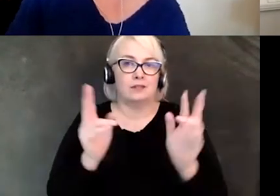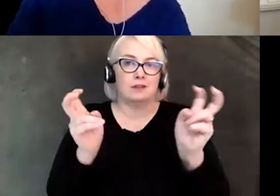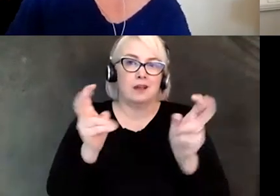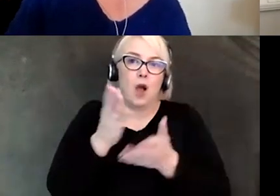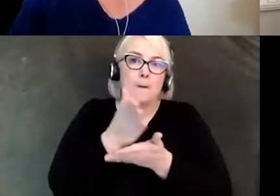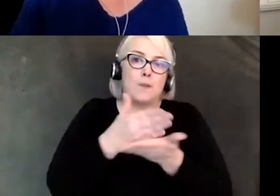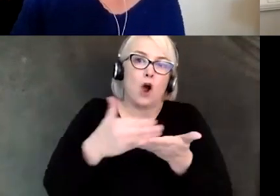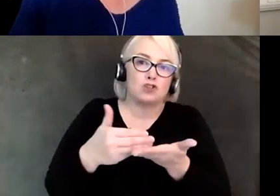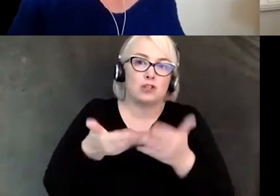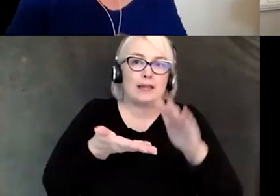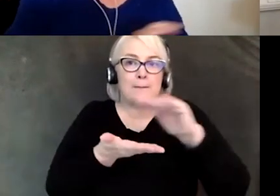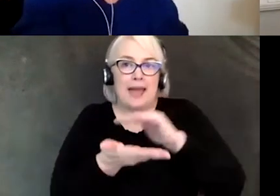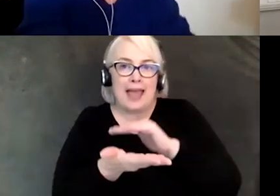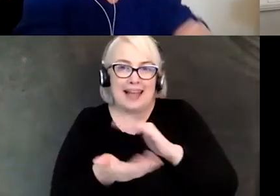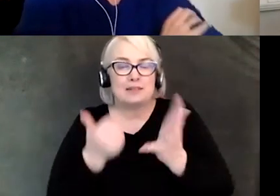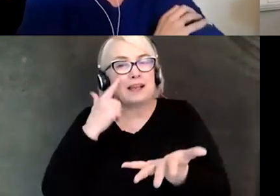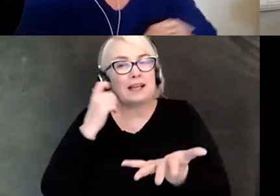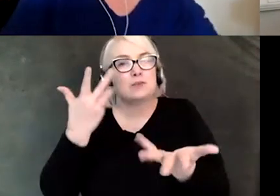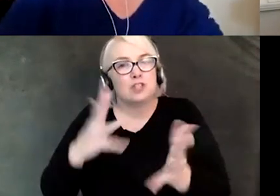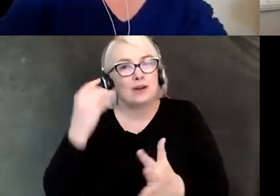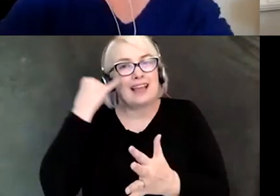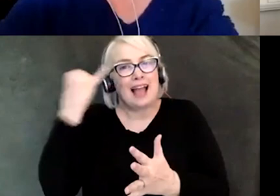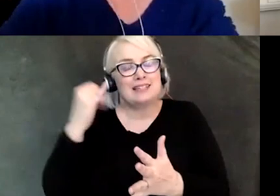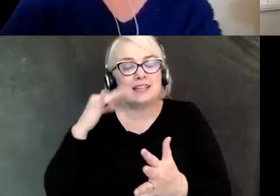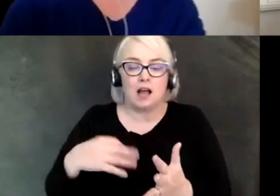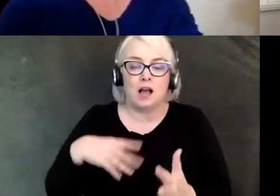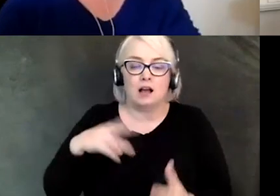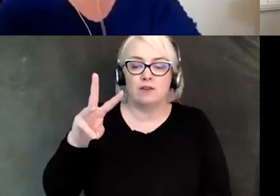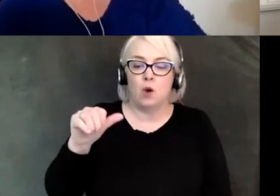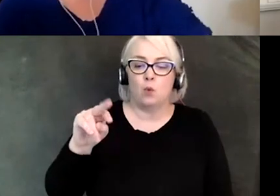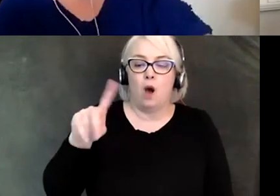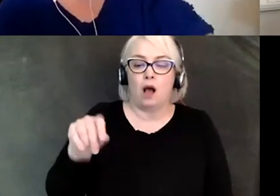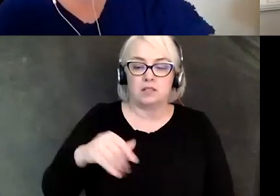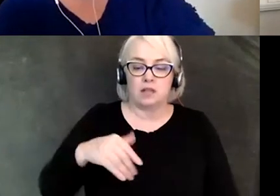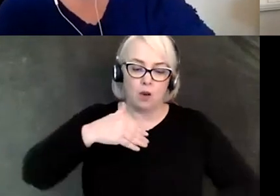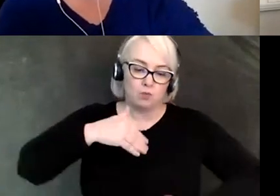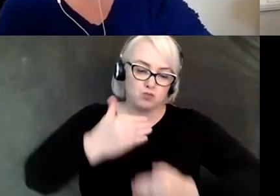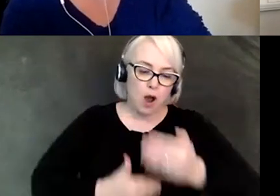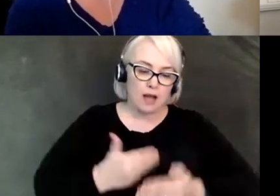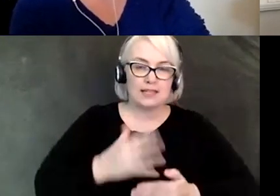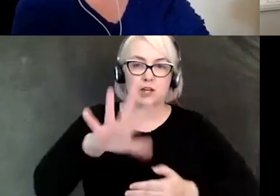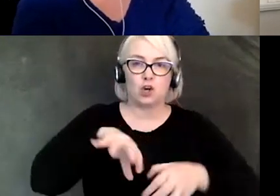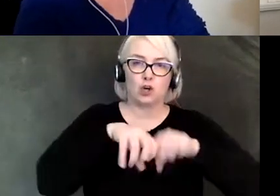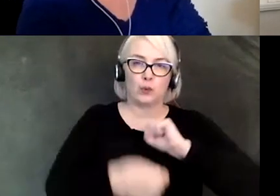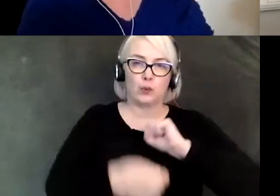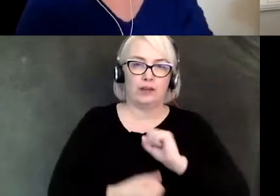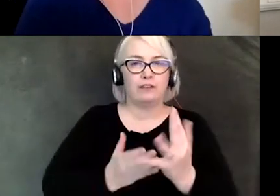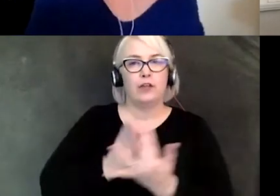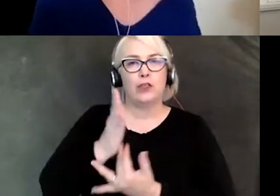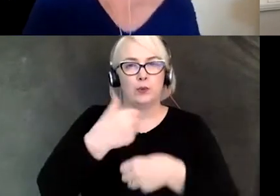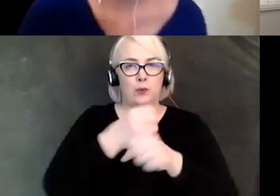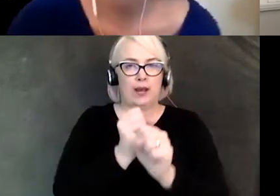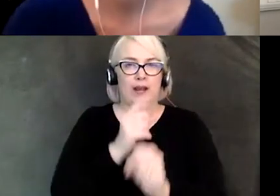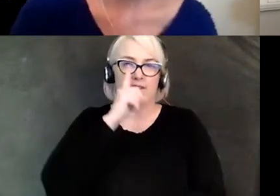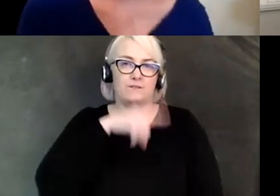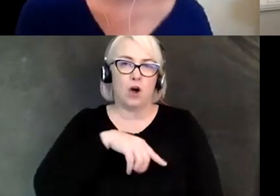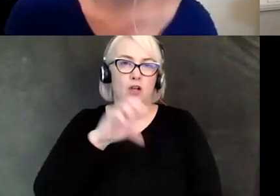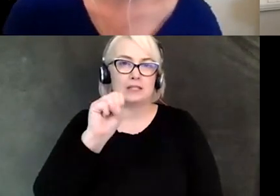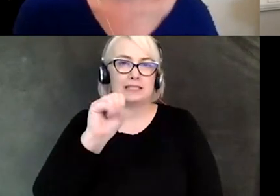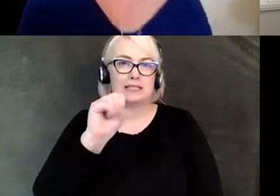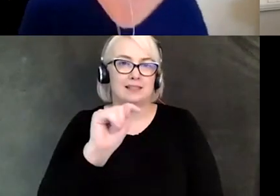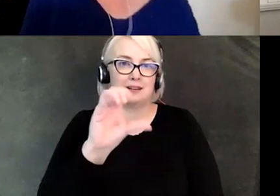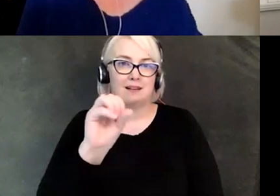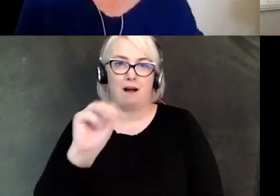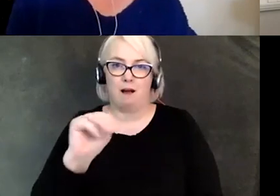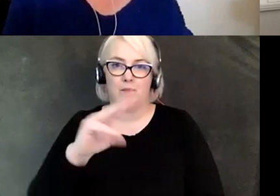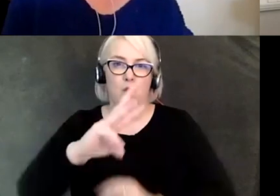Wanda processing her grief, like through creating a false sitcom world. So what, what wasn't figured out is like all the rules